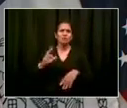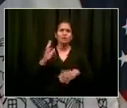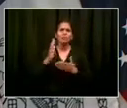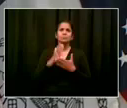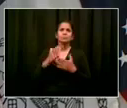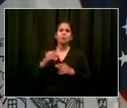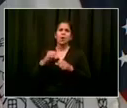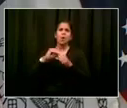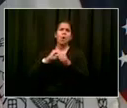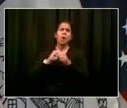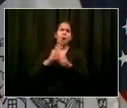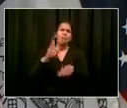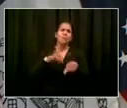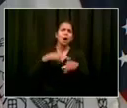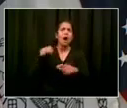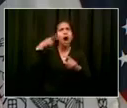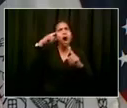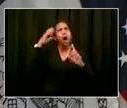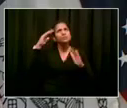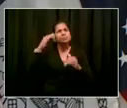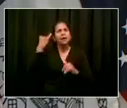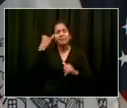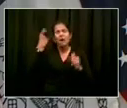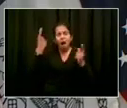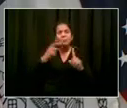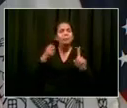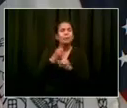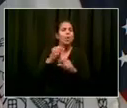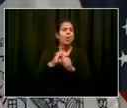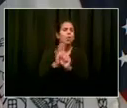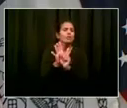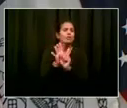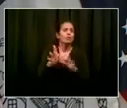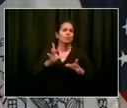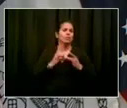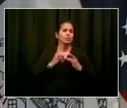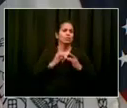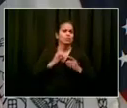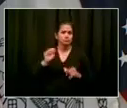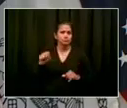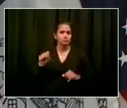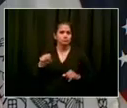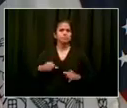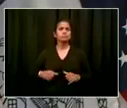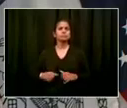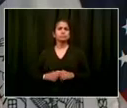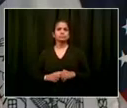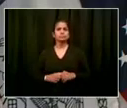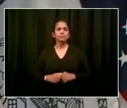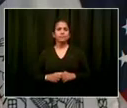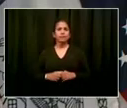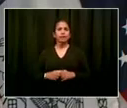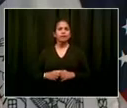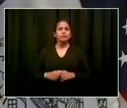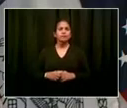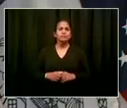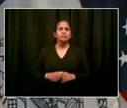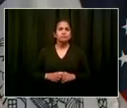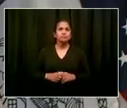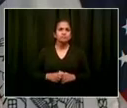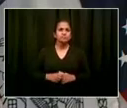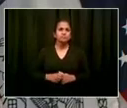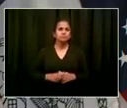here. In terms of what kind of standard to hold for the whole system, I think we're going into something